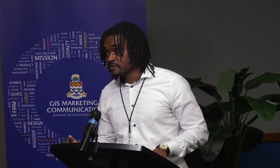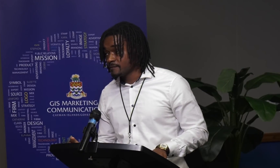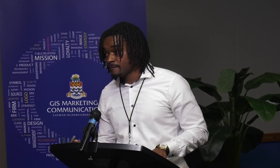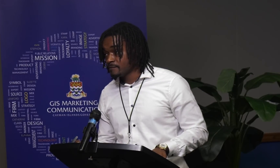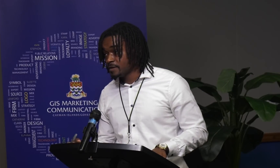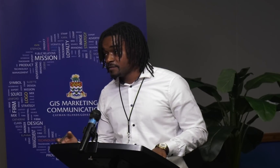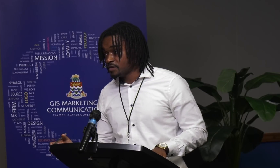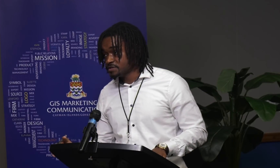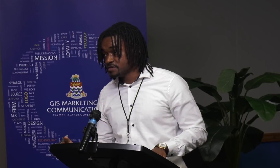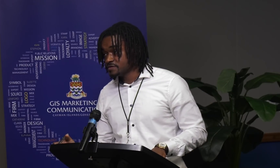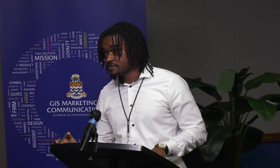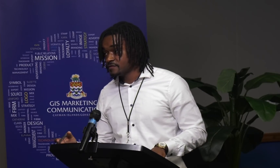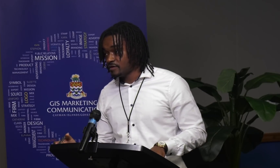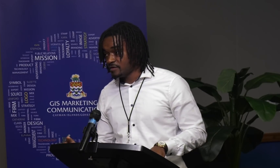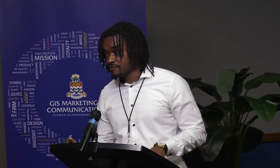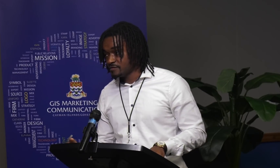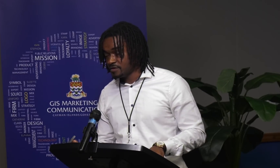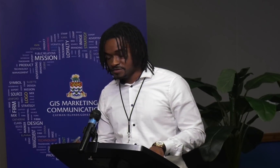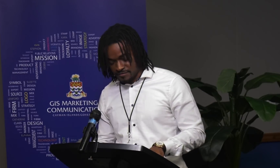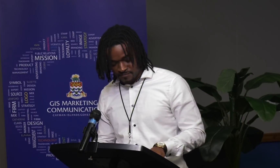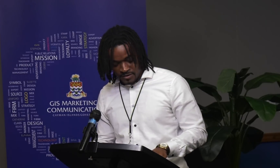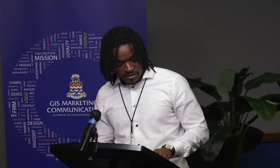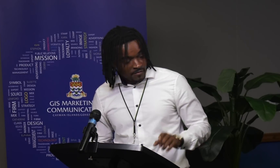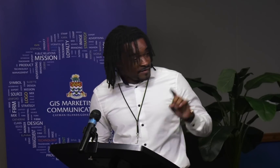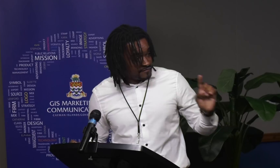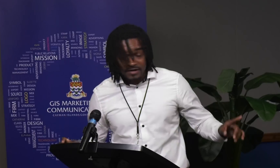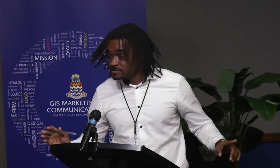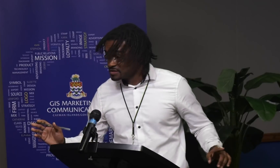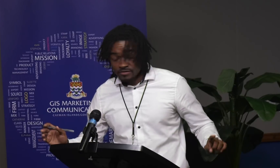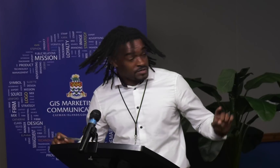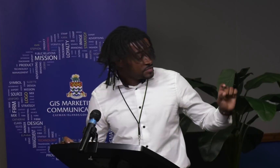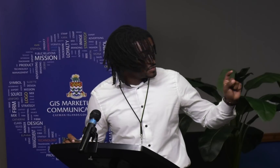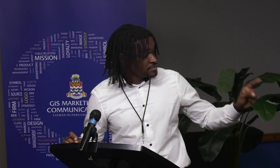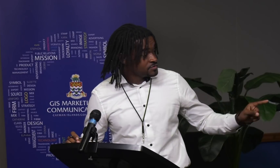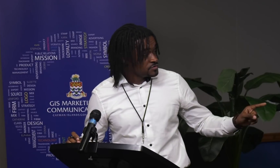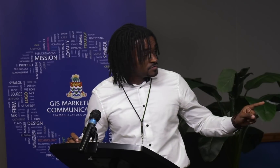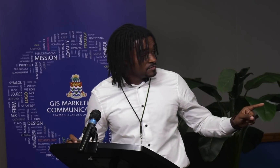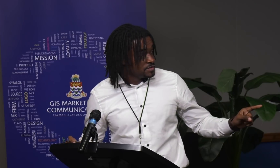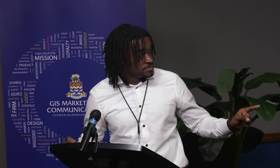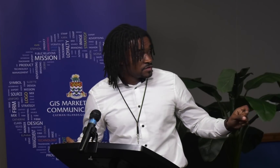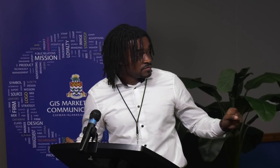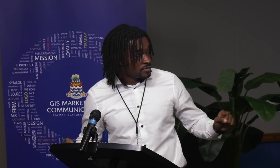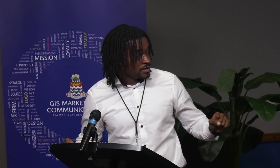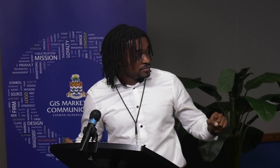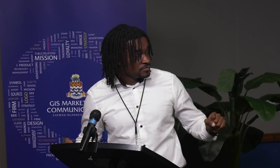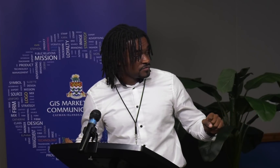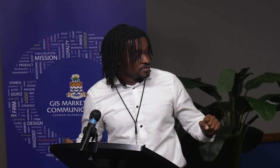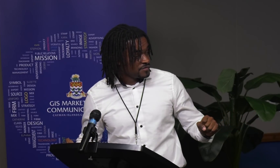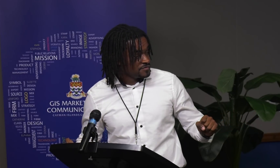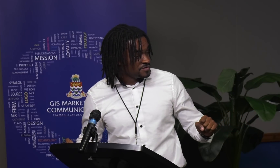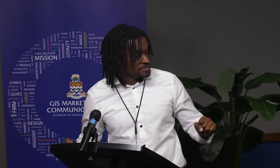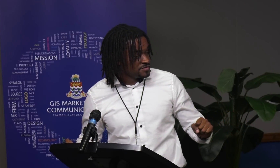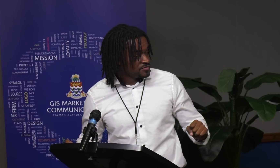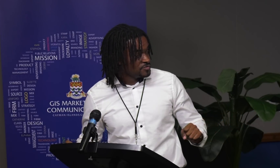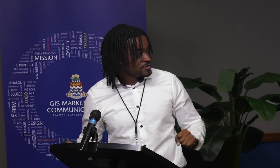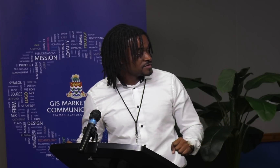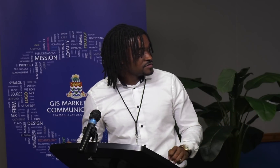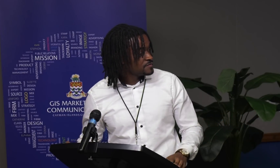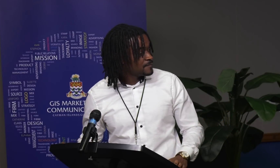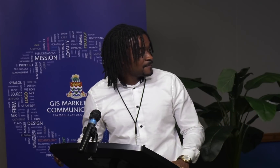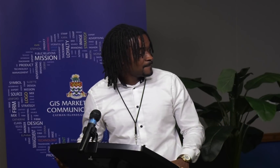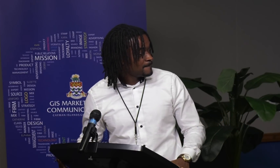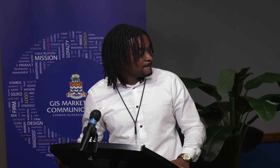cleaned? Today. And the buses, all today. My final set of questions is to Minister Bryan, who thankfully is in the room